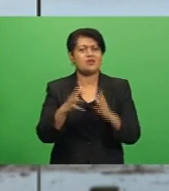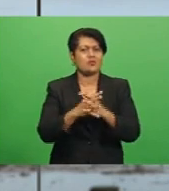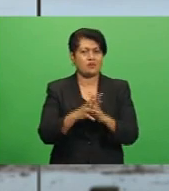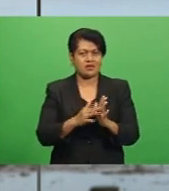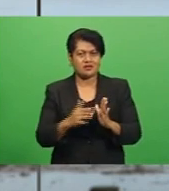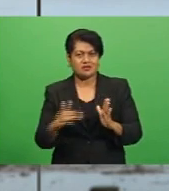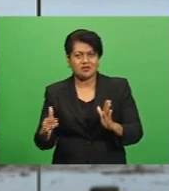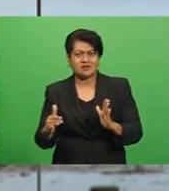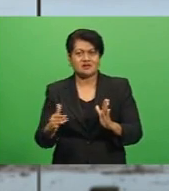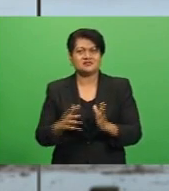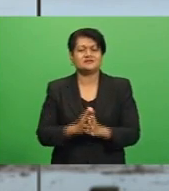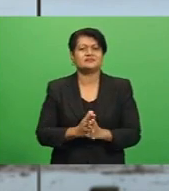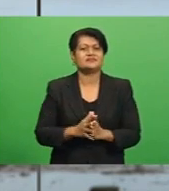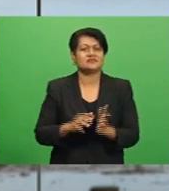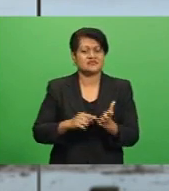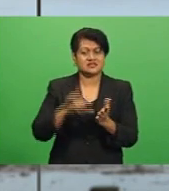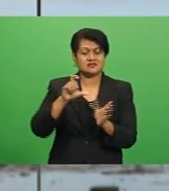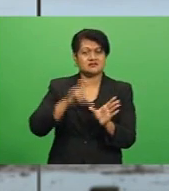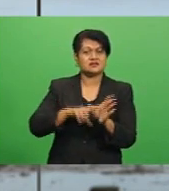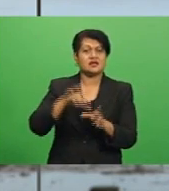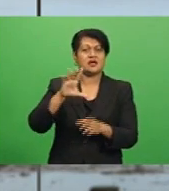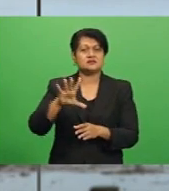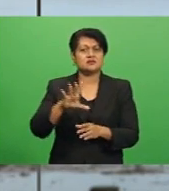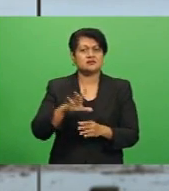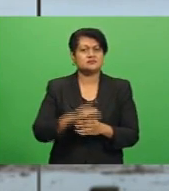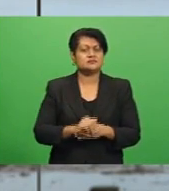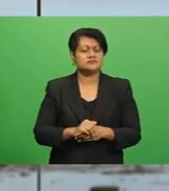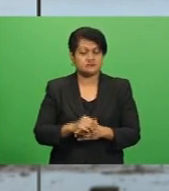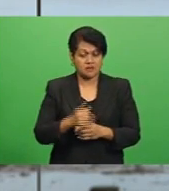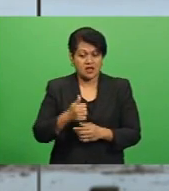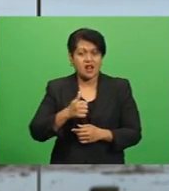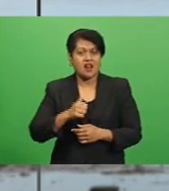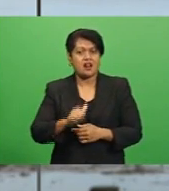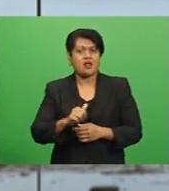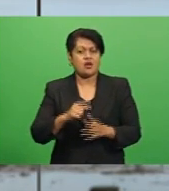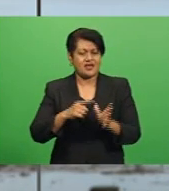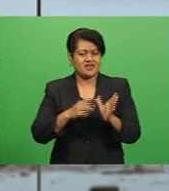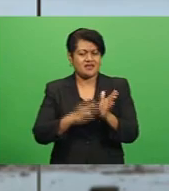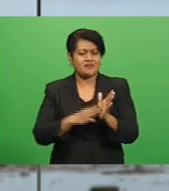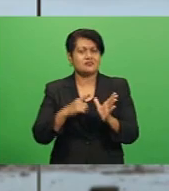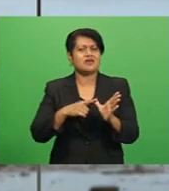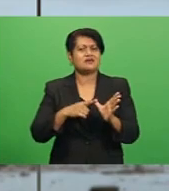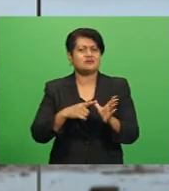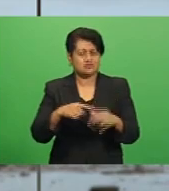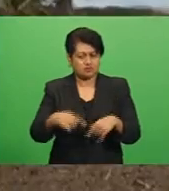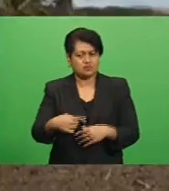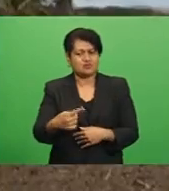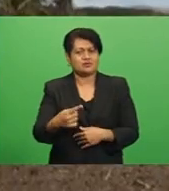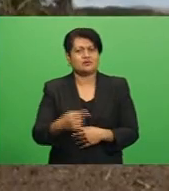path of TC Yasa. Kelly Vadala reports this will also allow the AMA to remain operational.